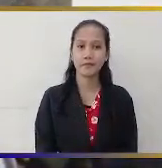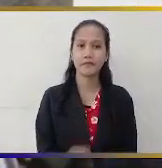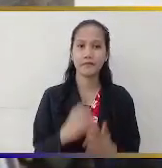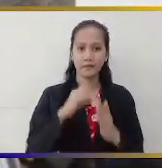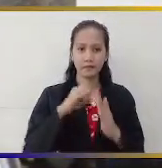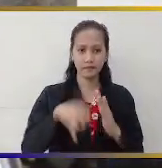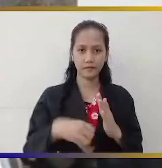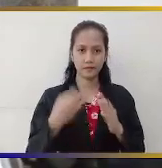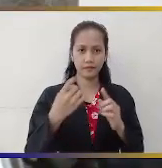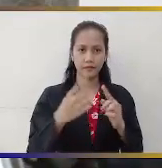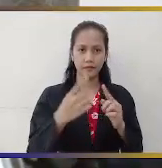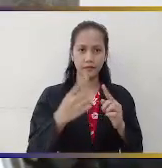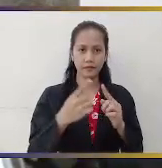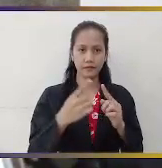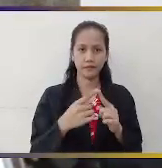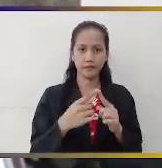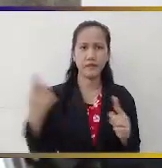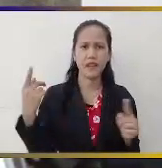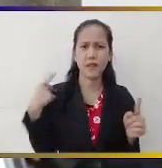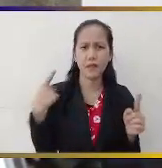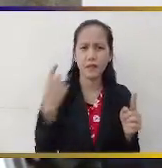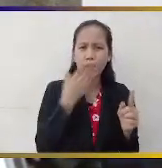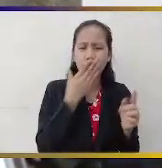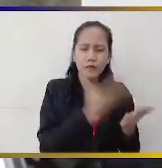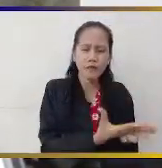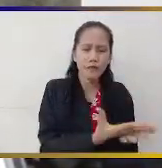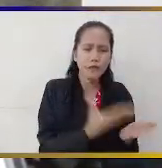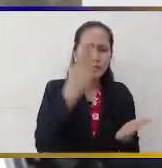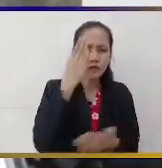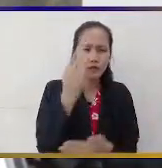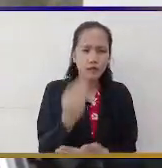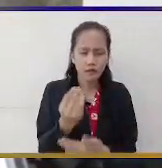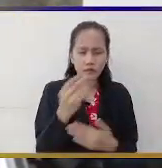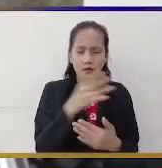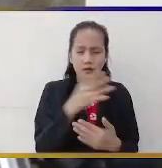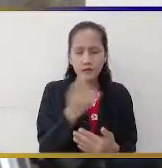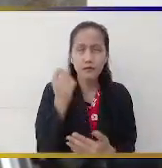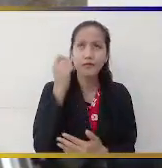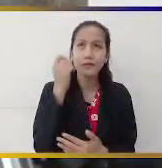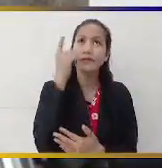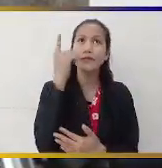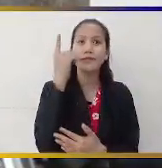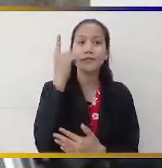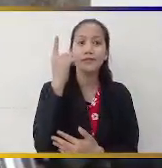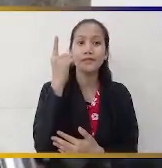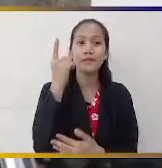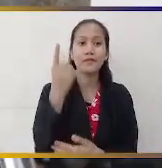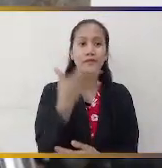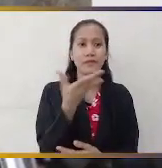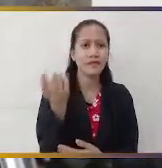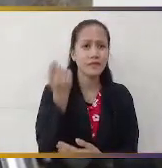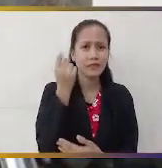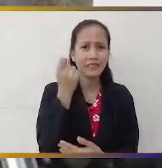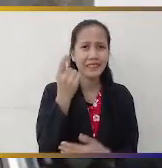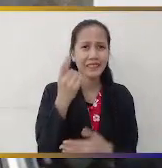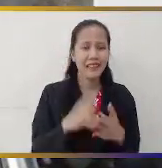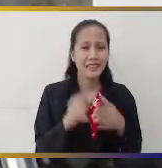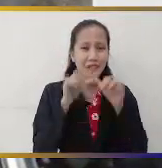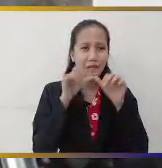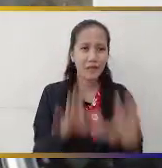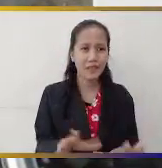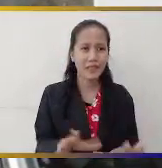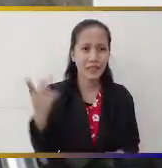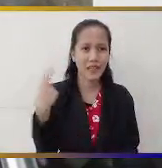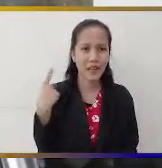veil of sleep, and then you're going to wake, and it's going to be 200th of a second. You're going to die. It's appointed a man wants to die, and after this,